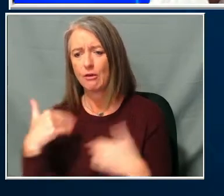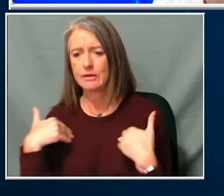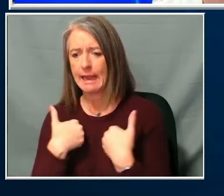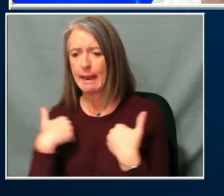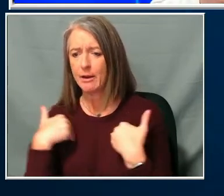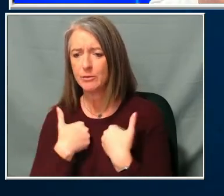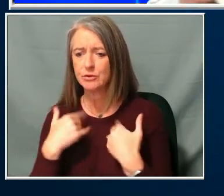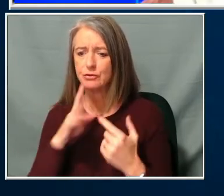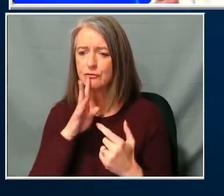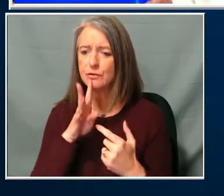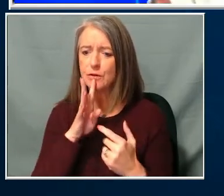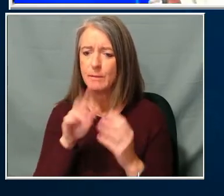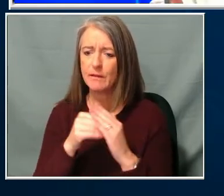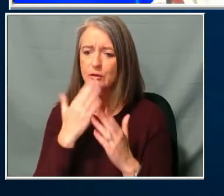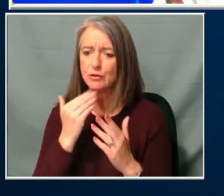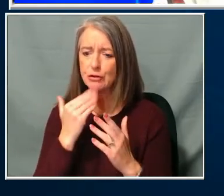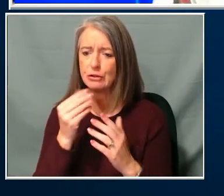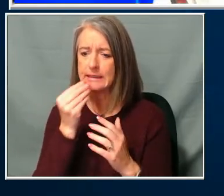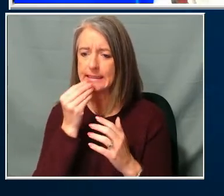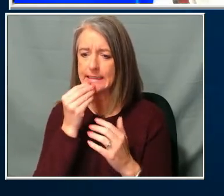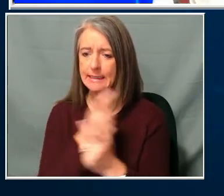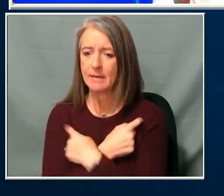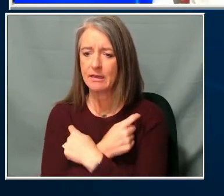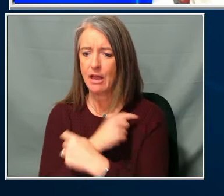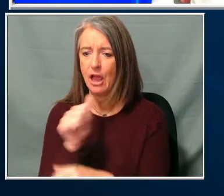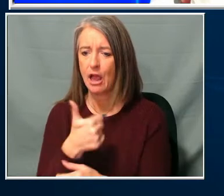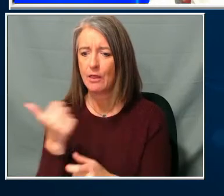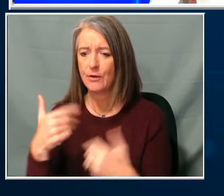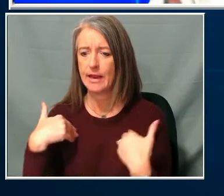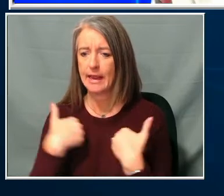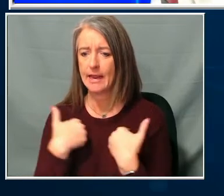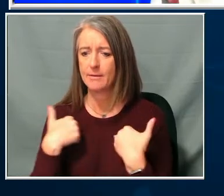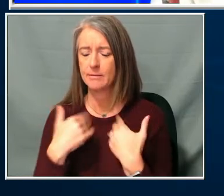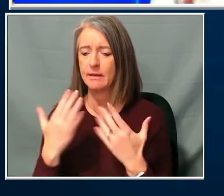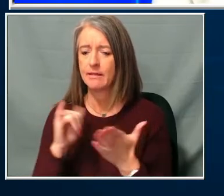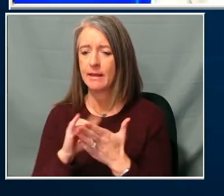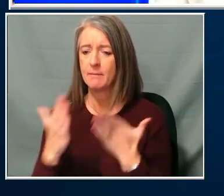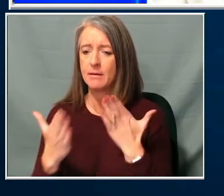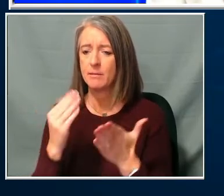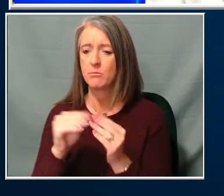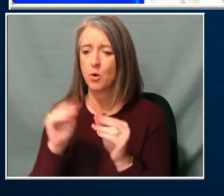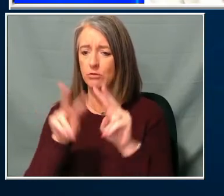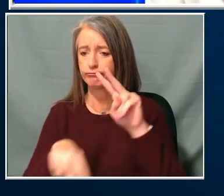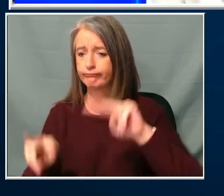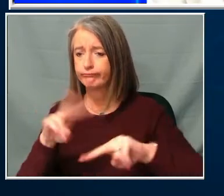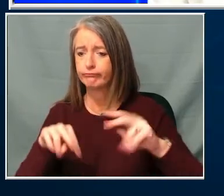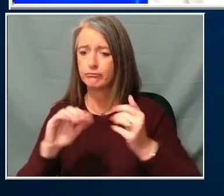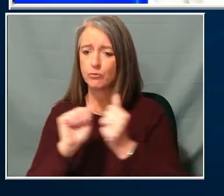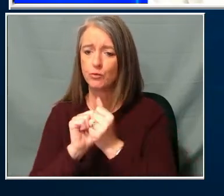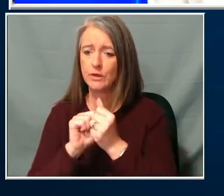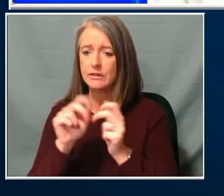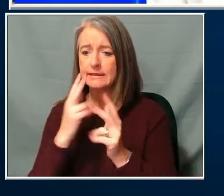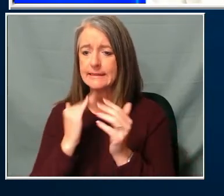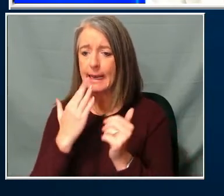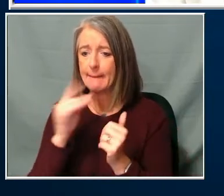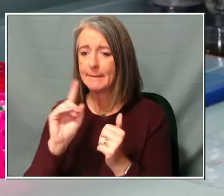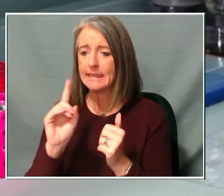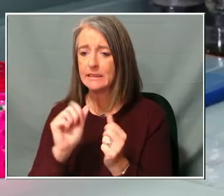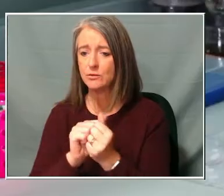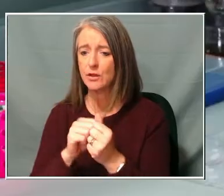these sugar-eating bats, but are there any other animals that might give us some more insight into diabetes when it comes to humans?